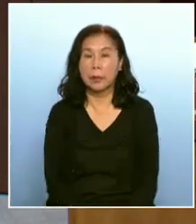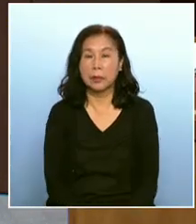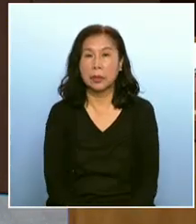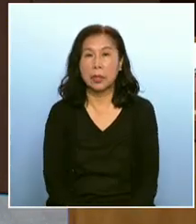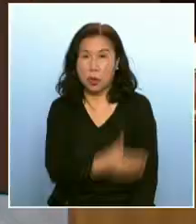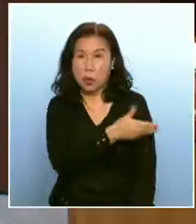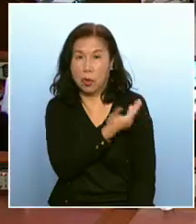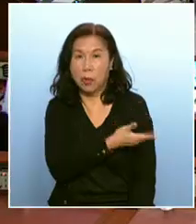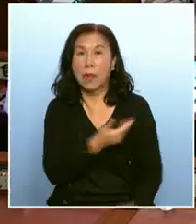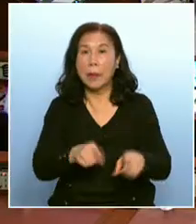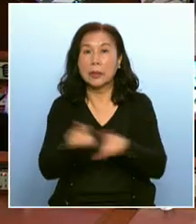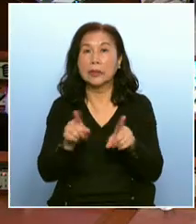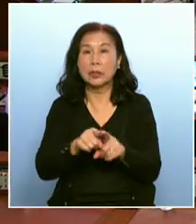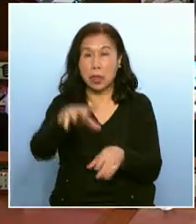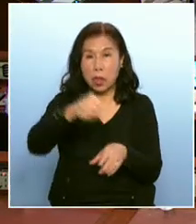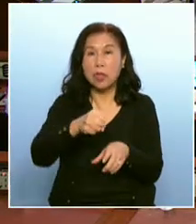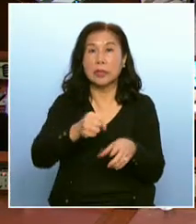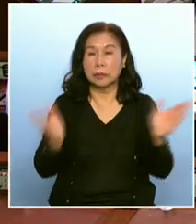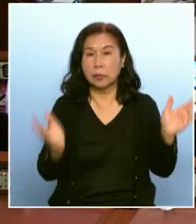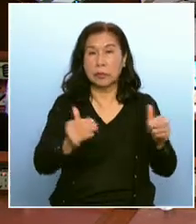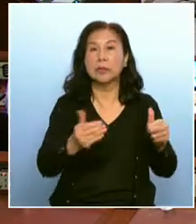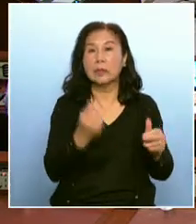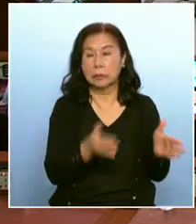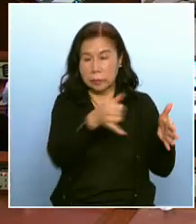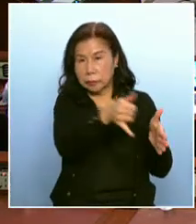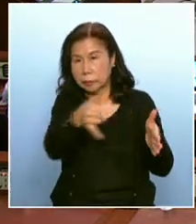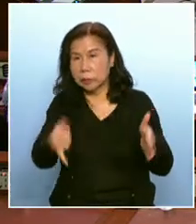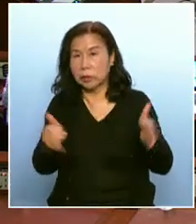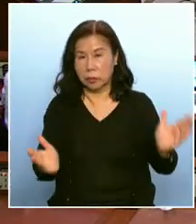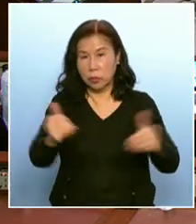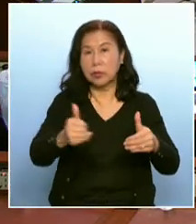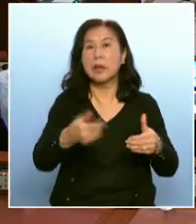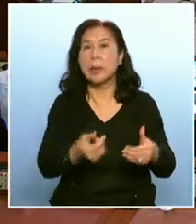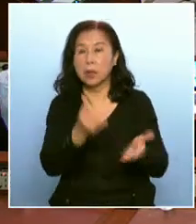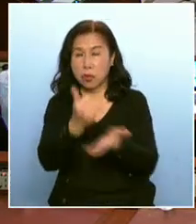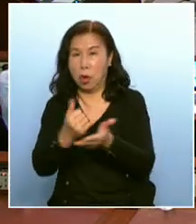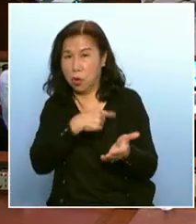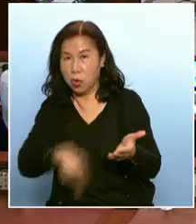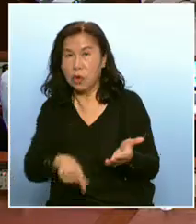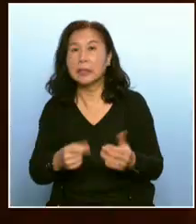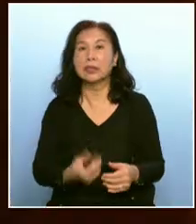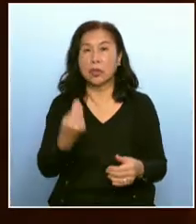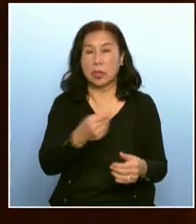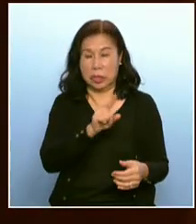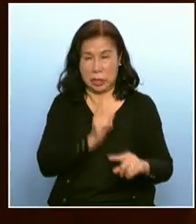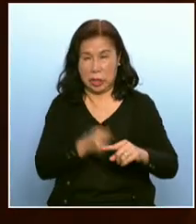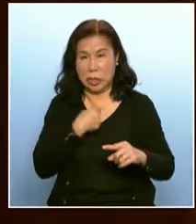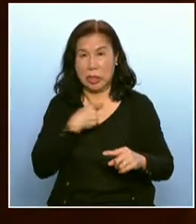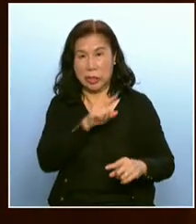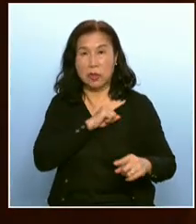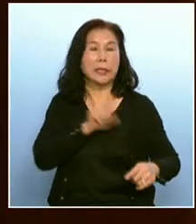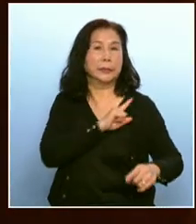Immediately after you've stamped on the ballot paper, please fold the ballot paper. Our staff members will carry